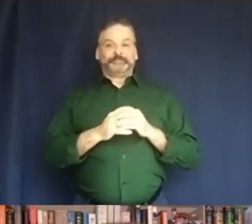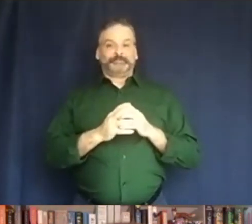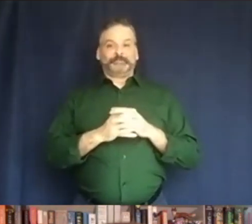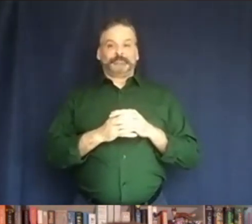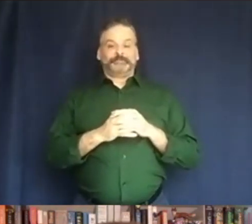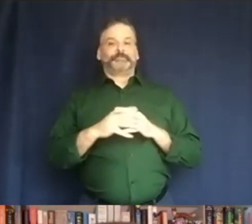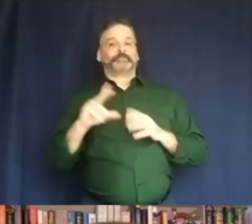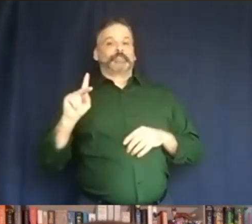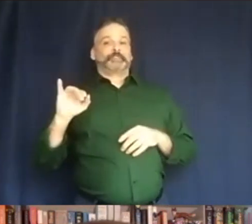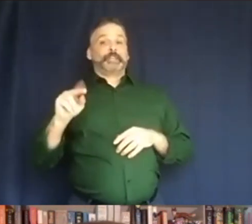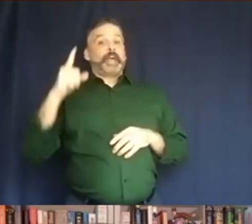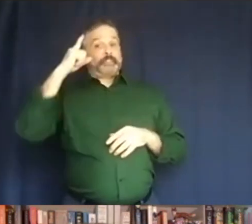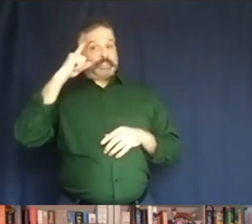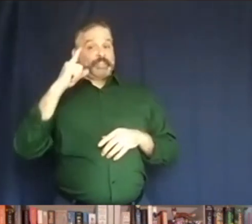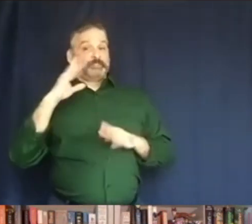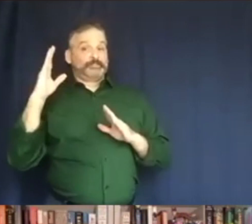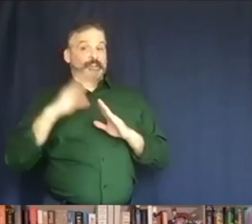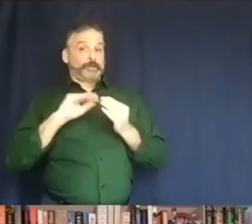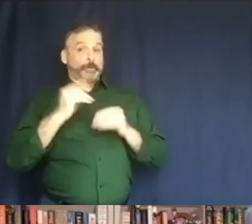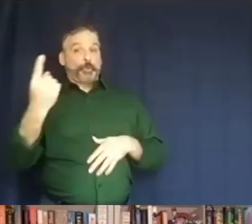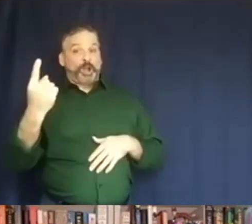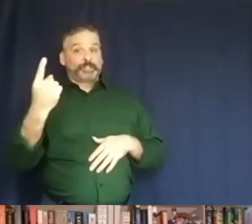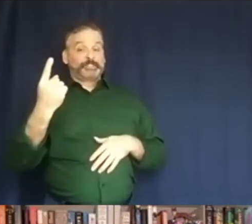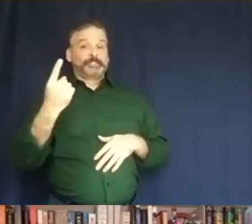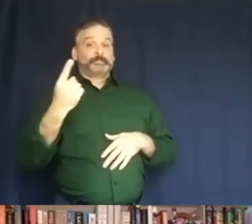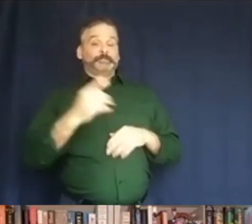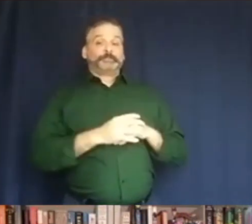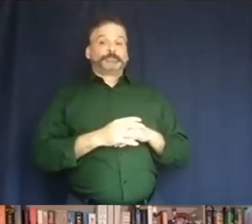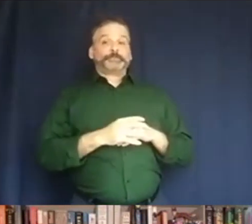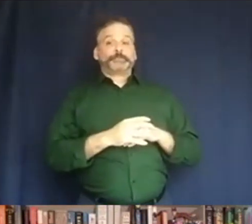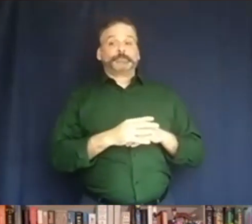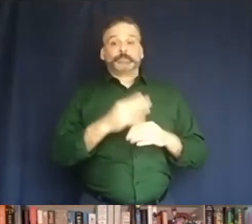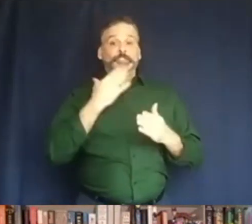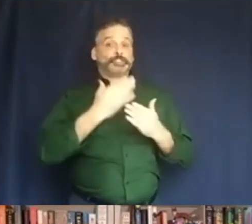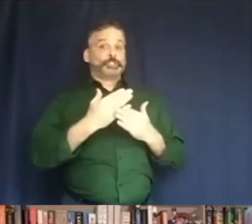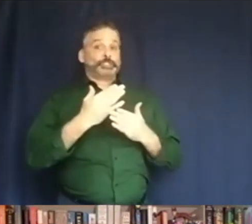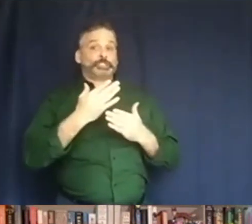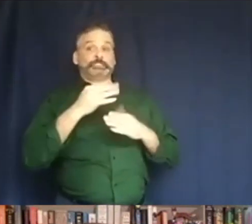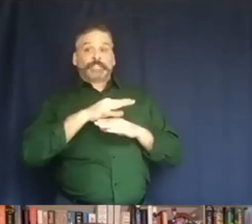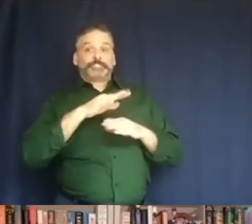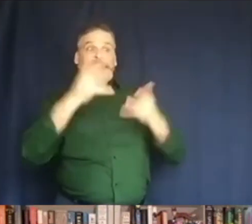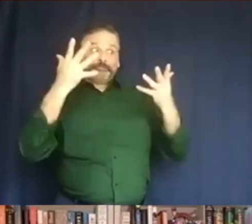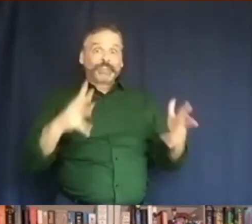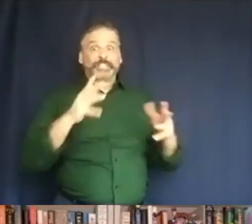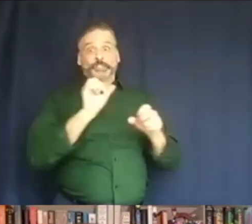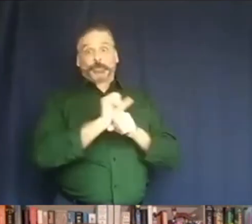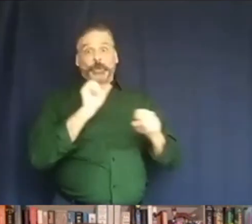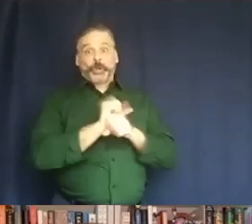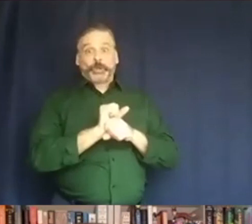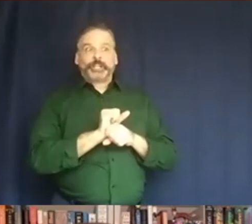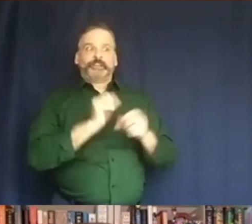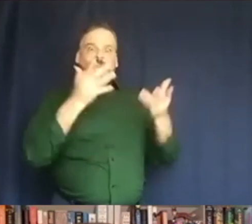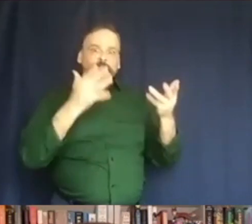I think the number one thing is good advice is just finish your work. You know, finish